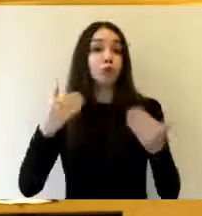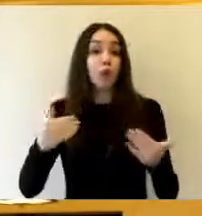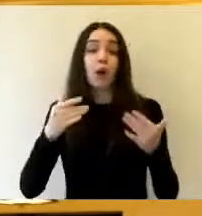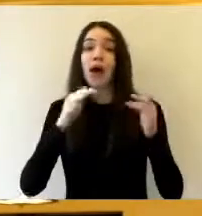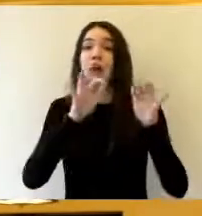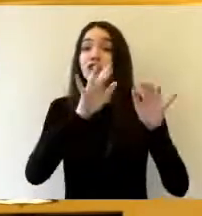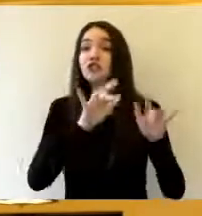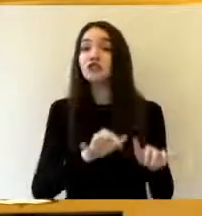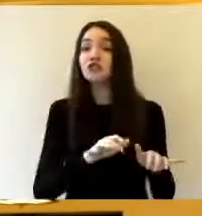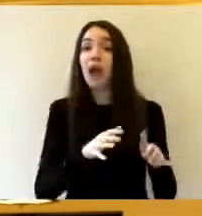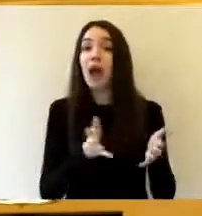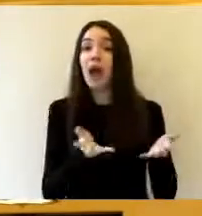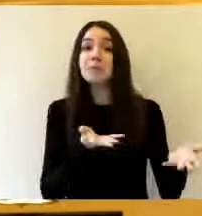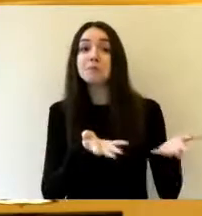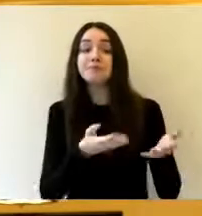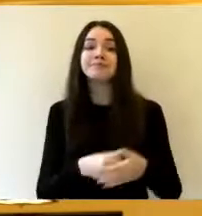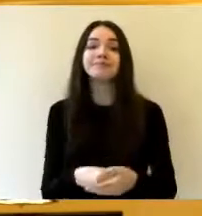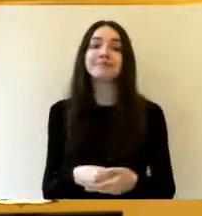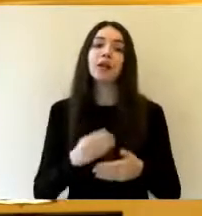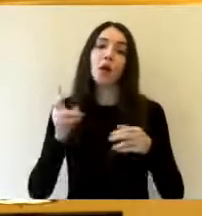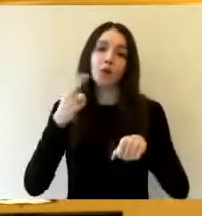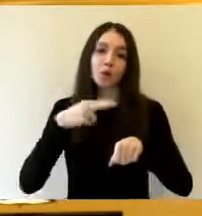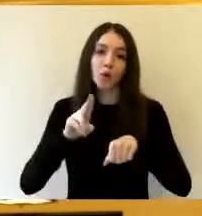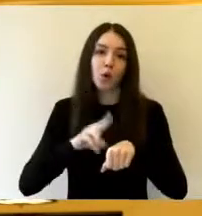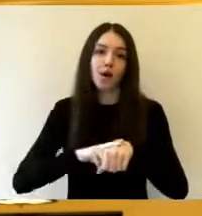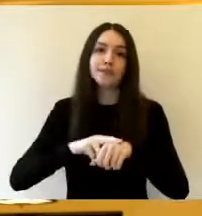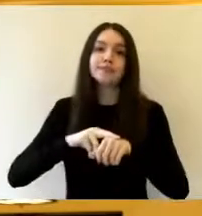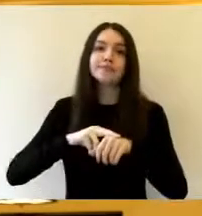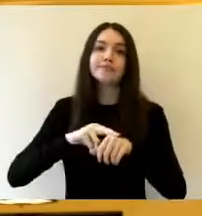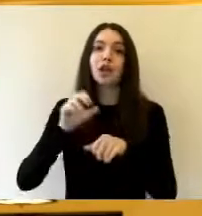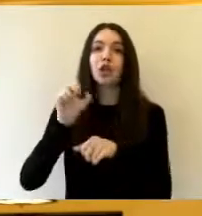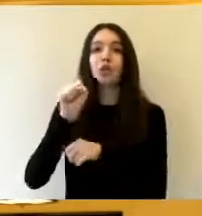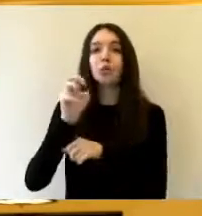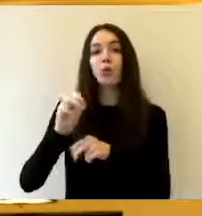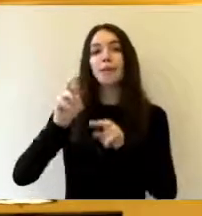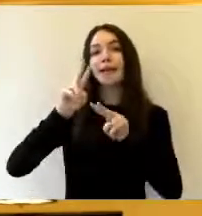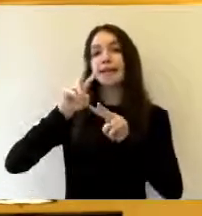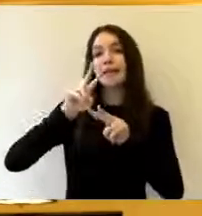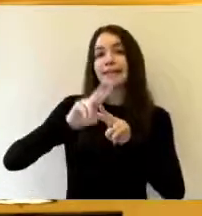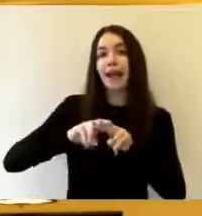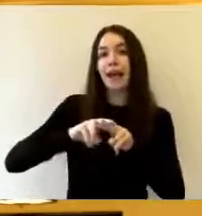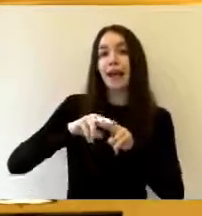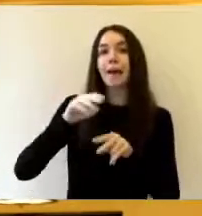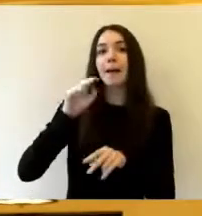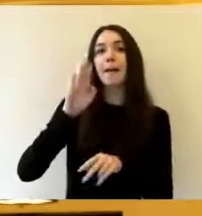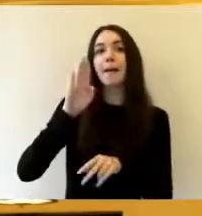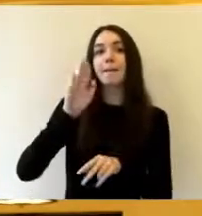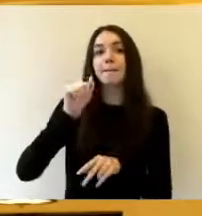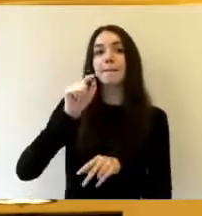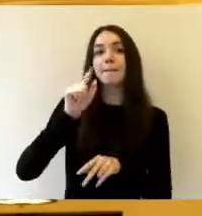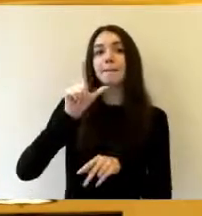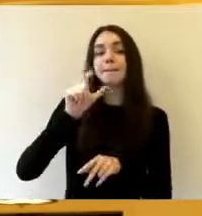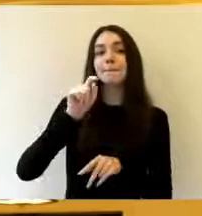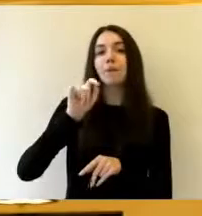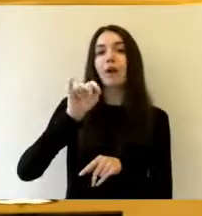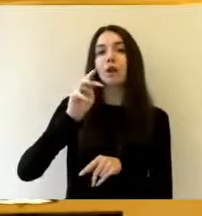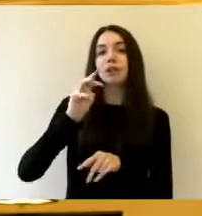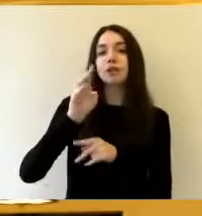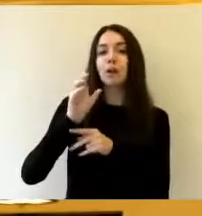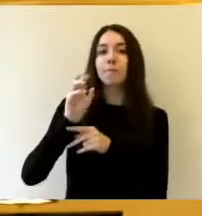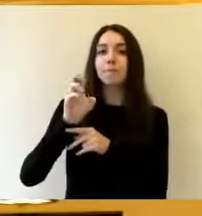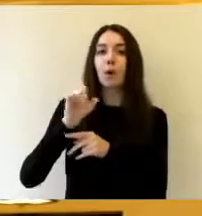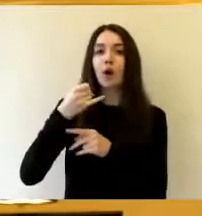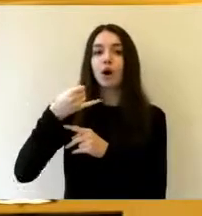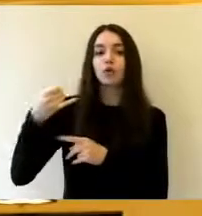engage. And of course, tag us on social media of your choice. We're at Baltimore at _CM on pretty much